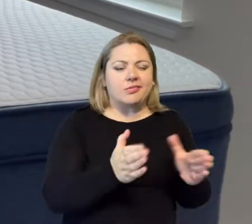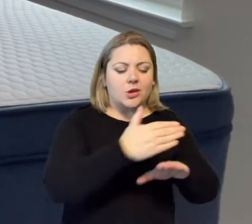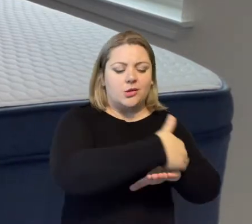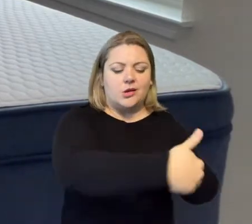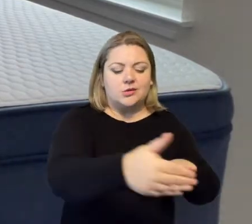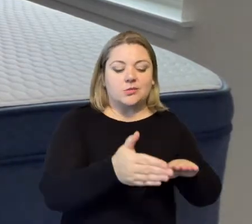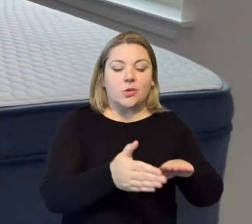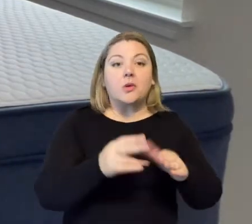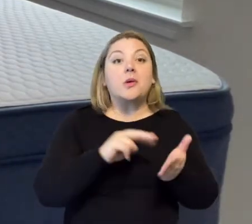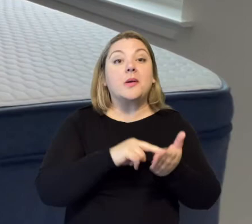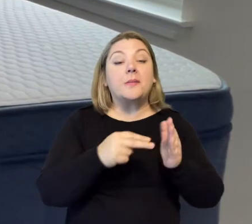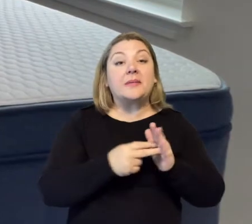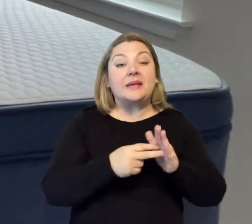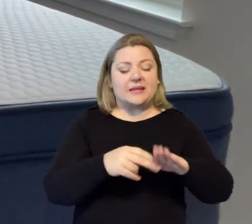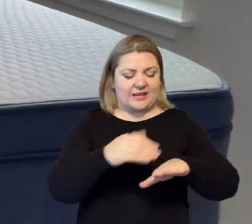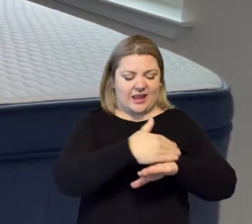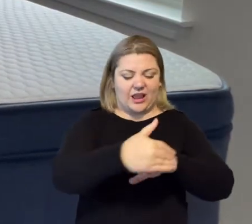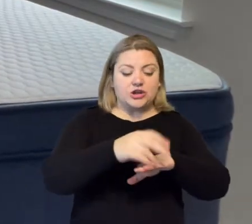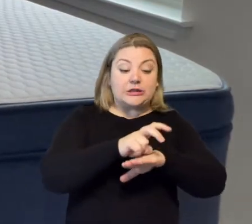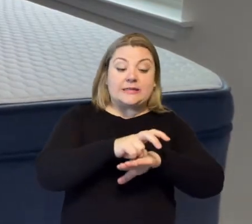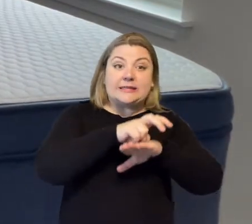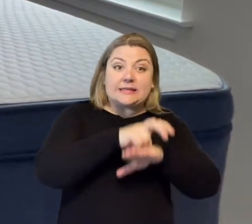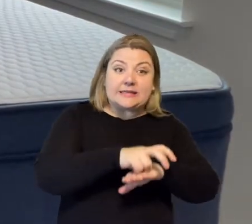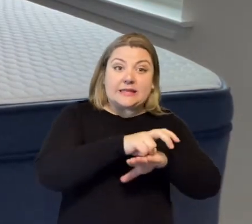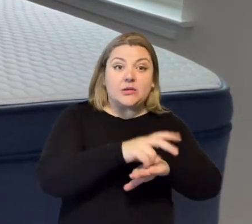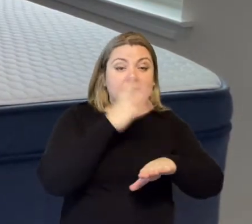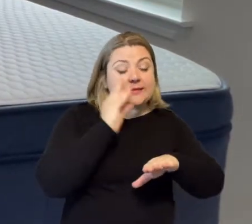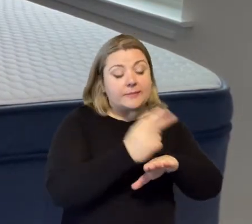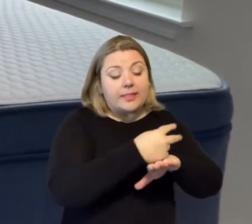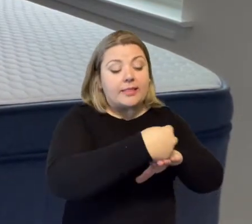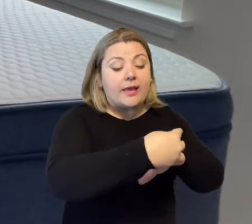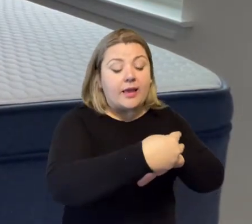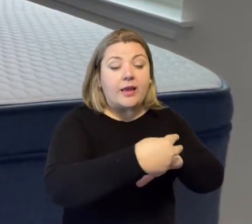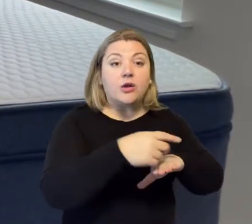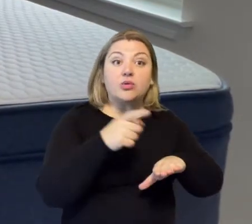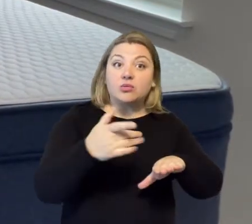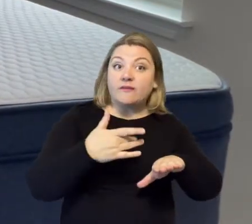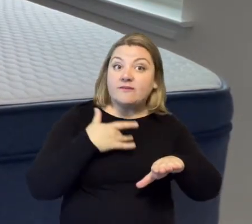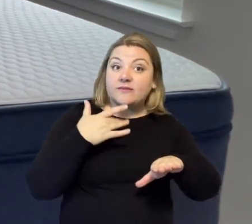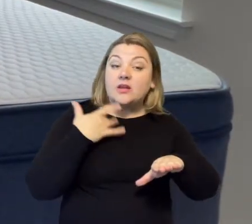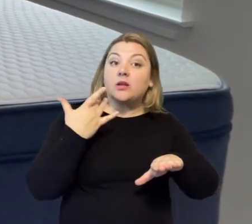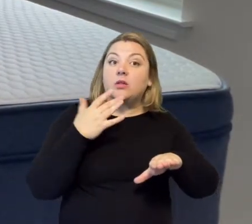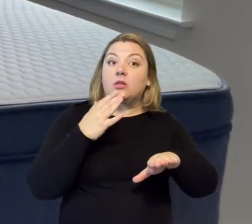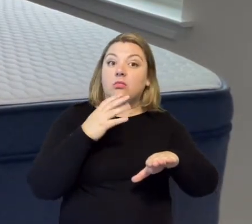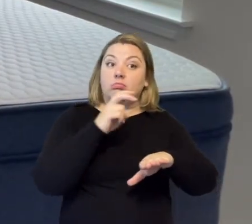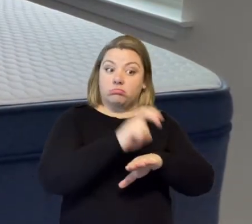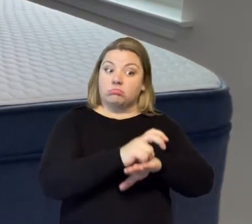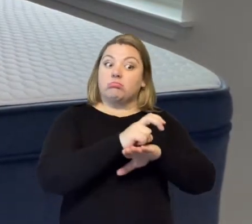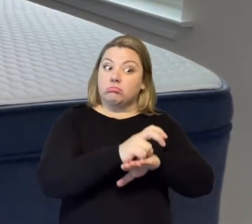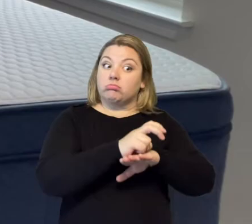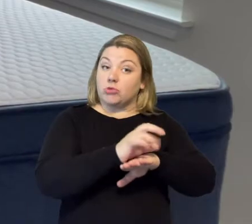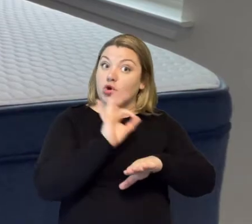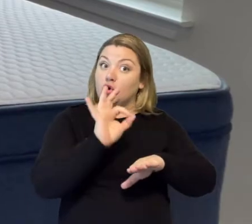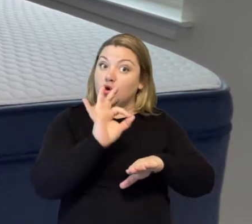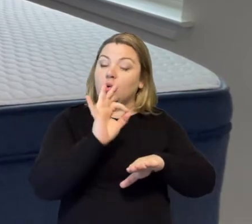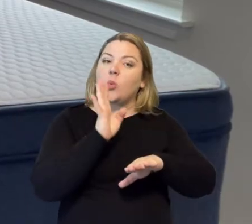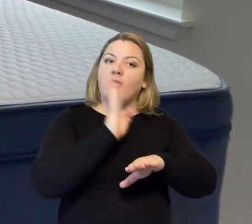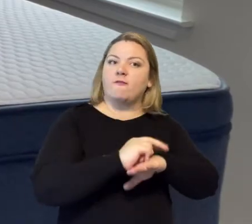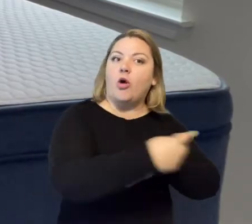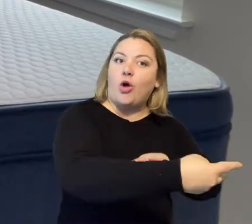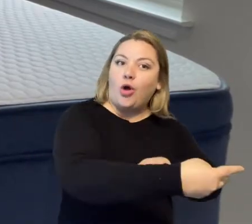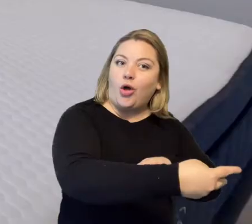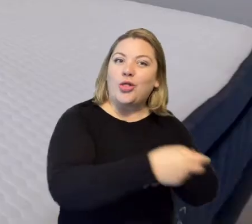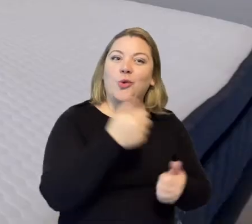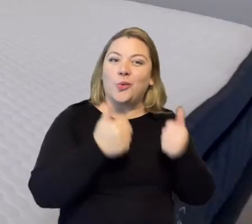you're sitting on the edge of the bed, when you're laying on the edge of the bed, whether you feel like you're gonna fall off or not be able to sit